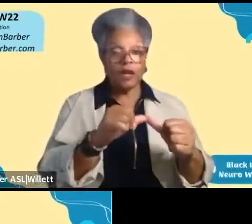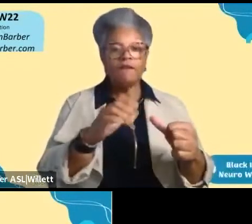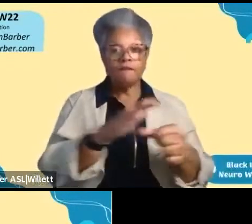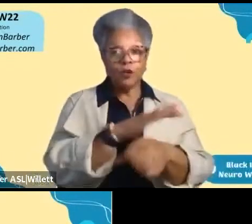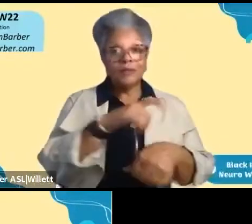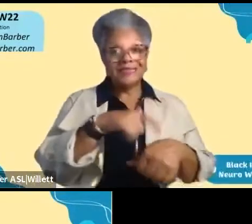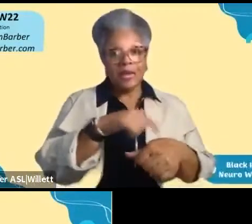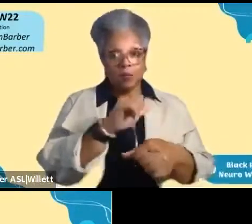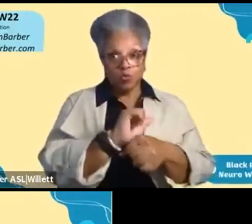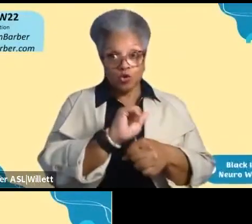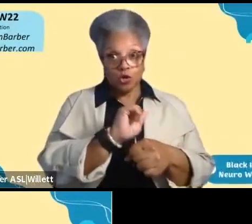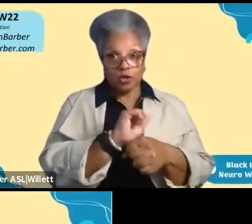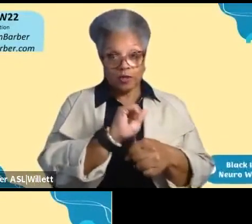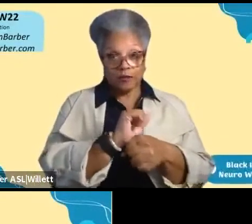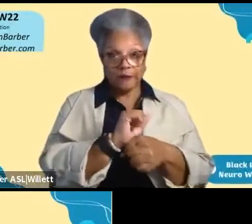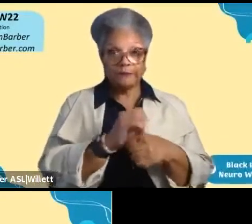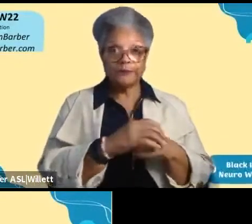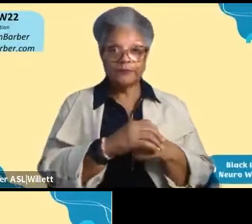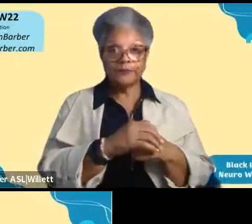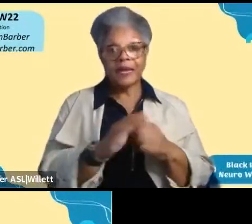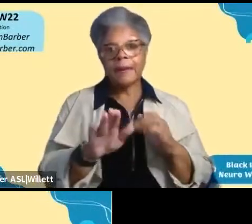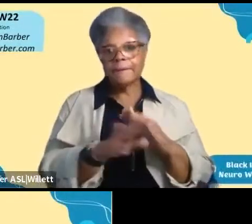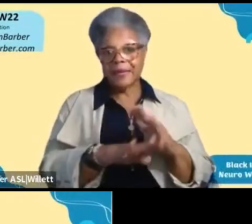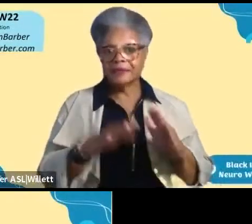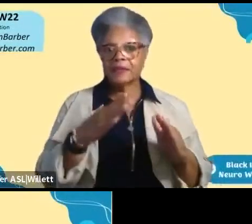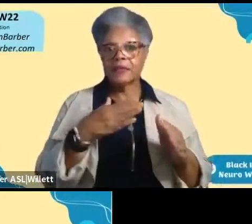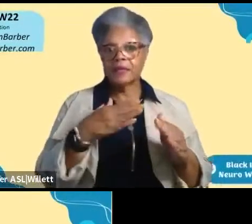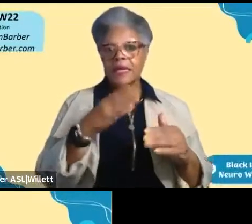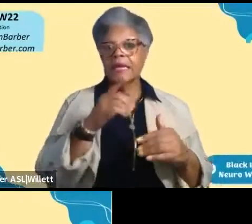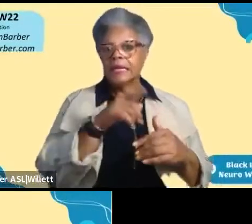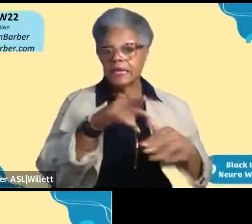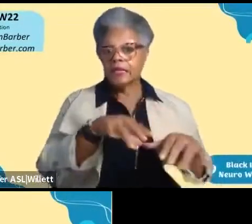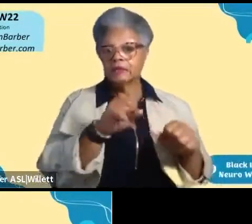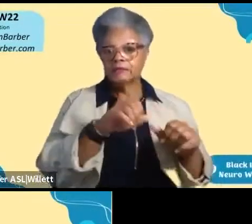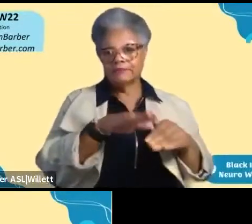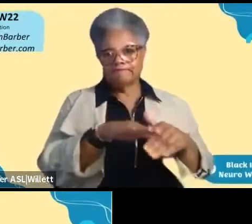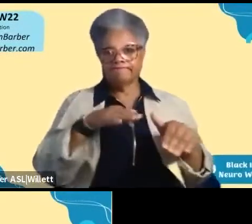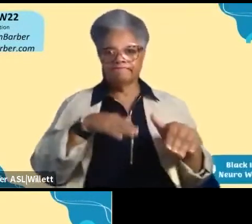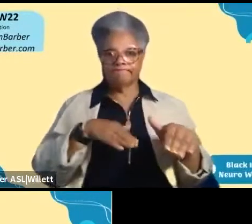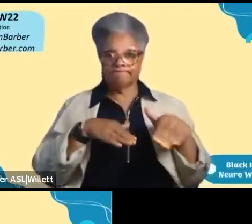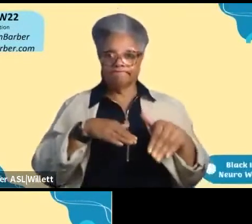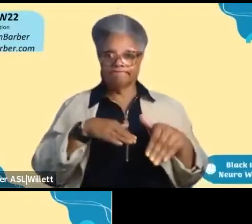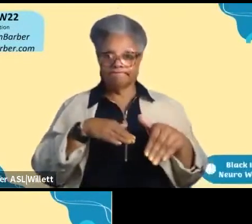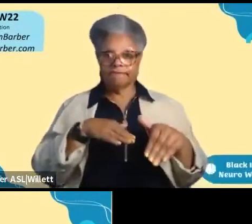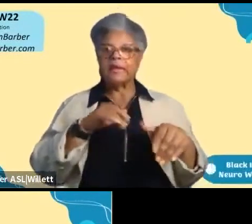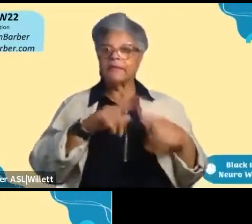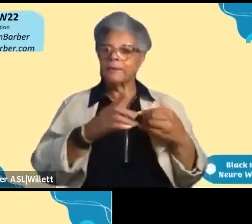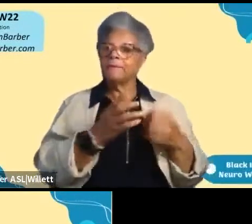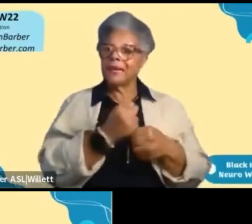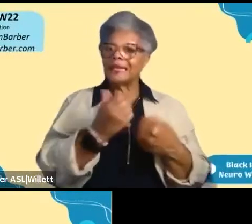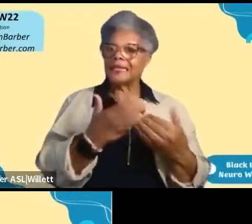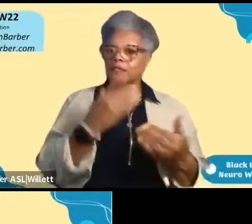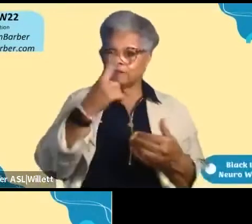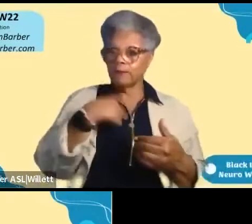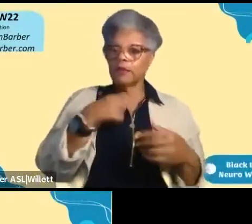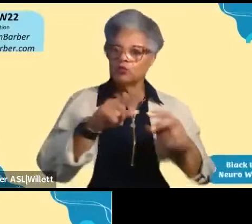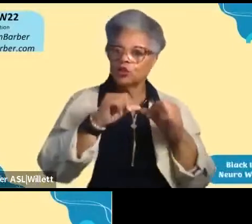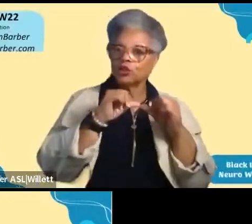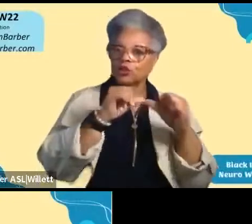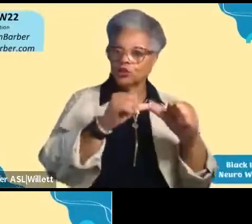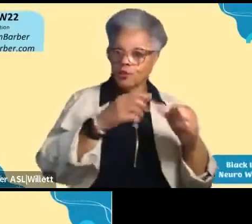full-time work, and basically he actually took a step back. So that made it easier for me to continue